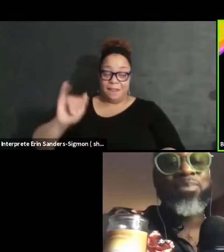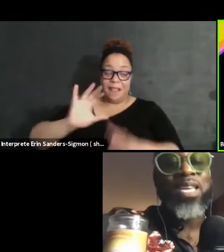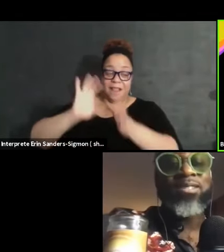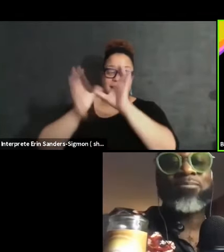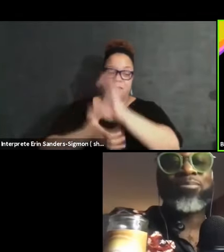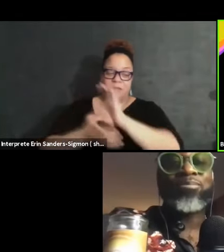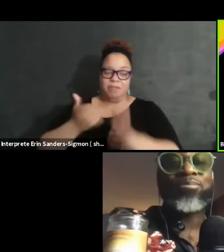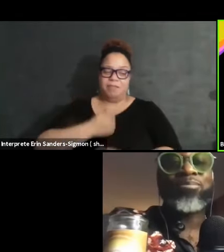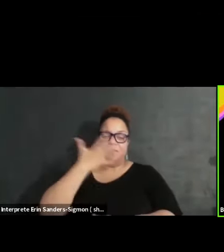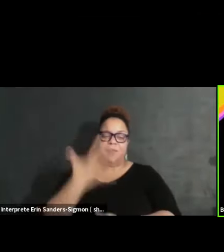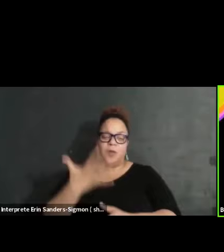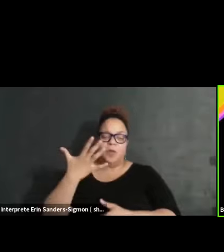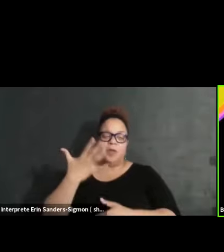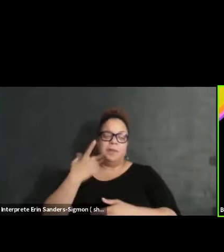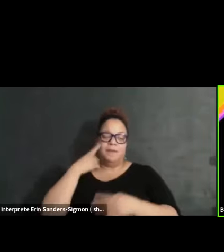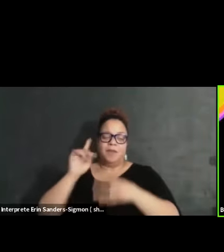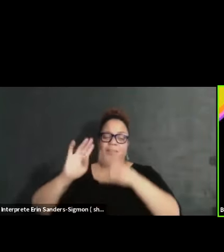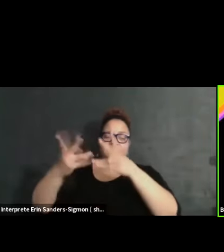fam.